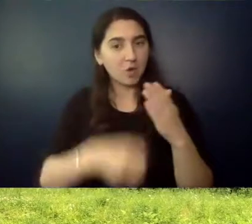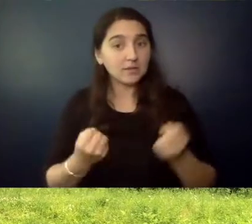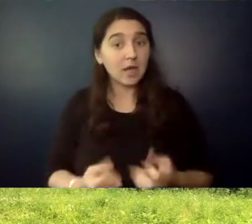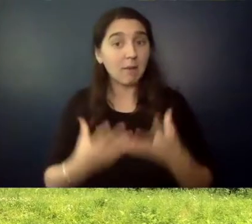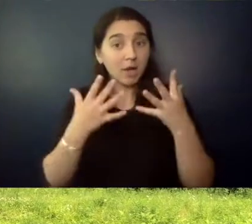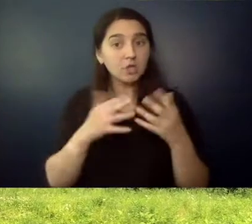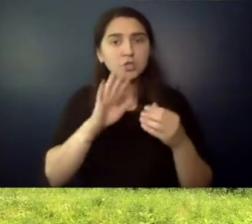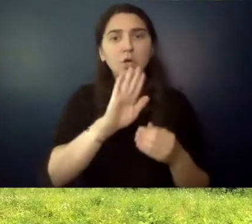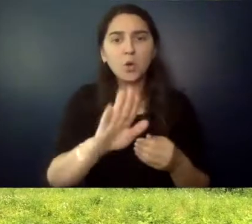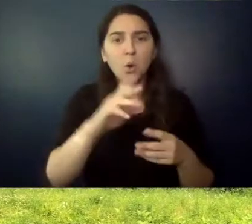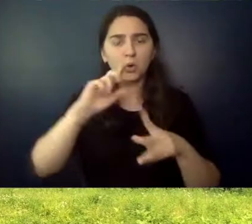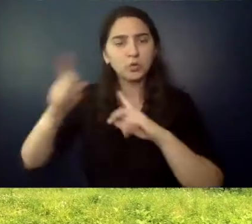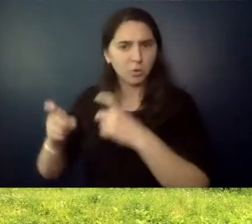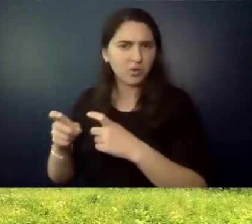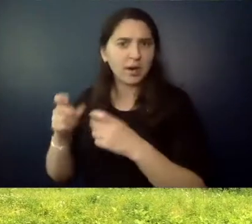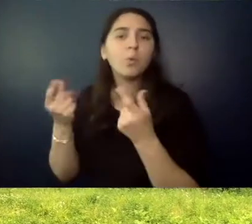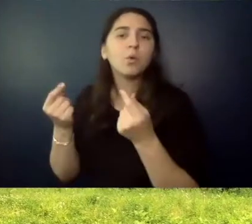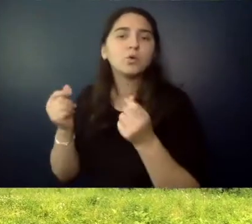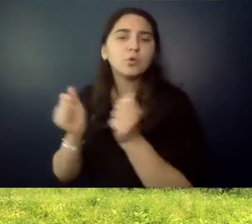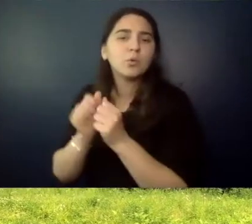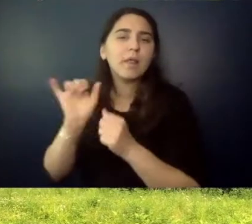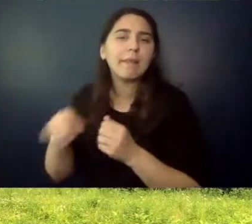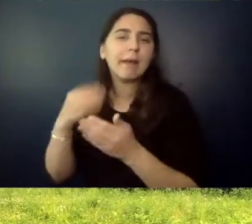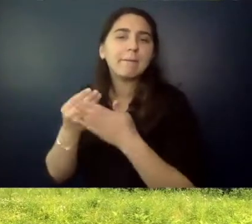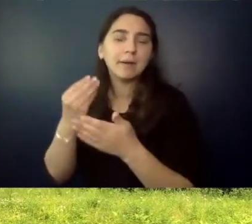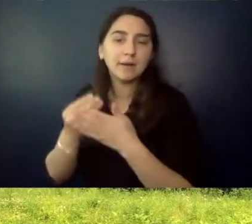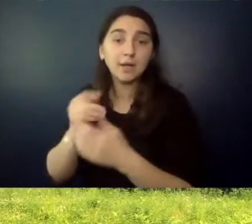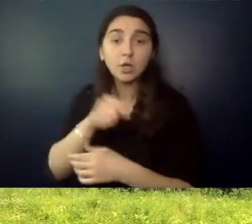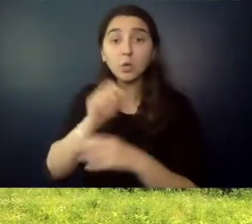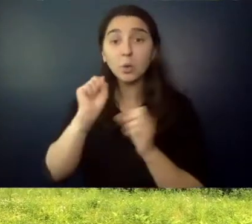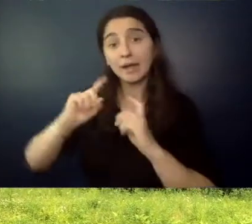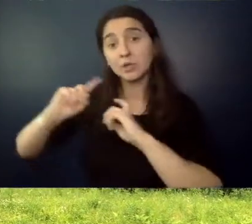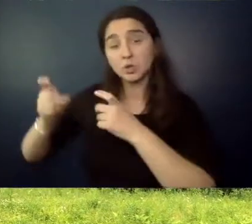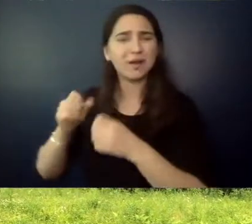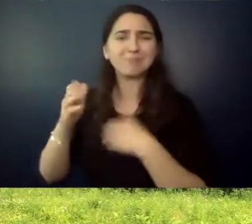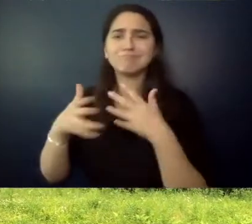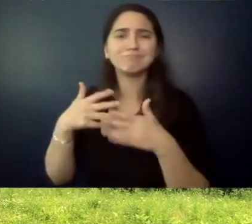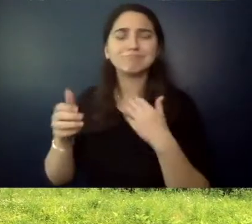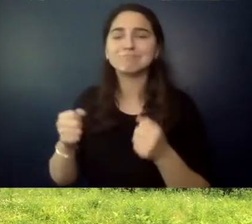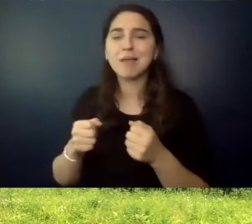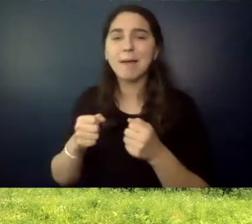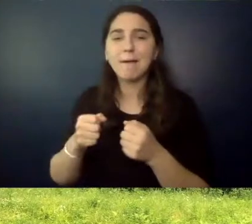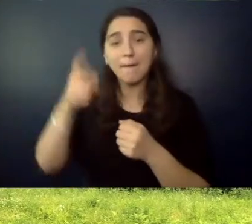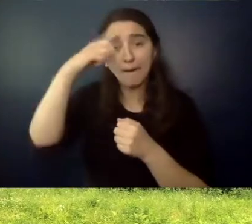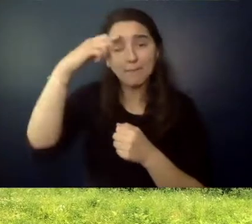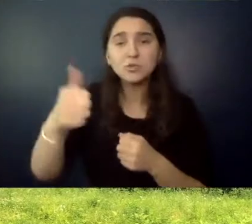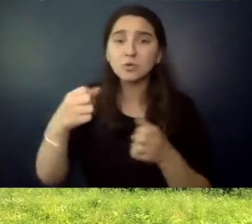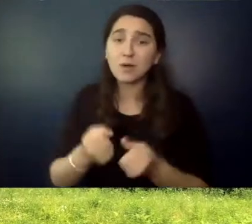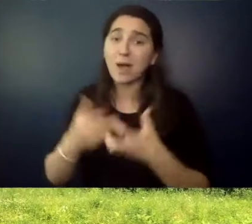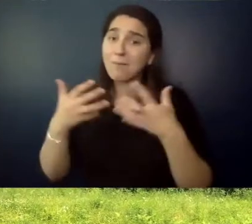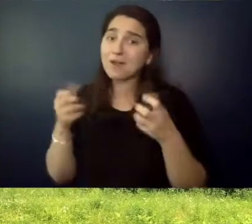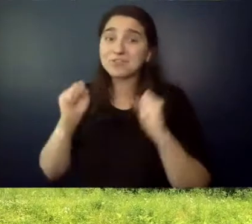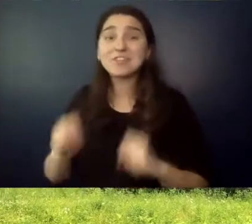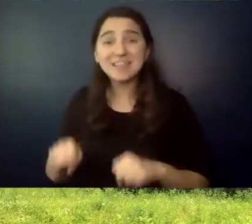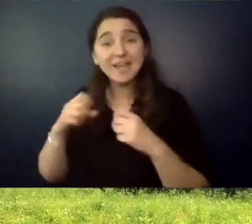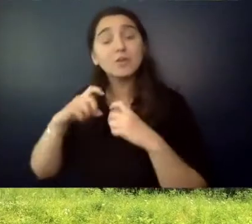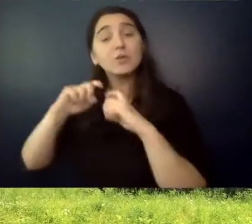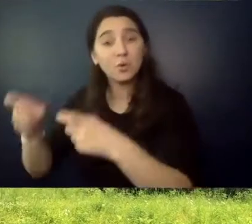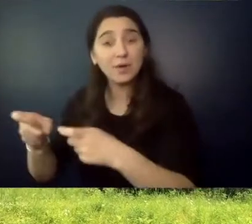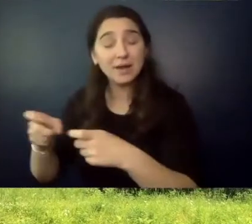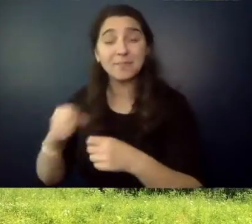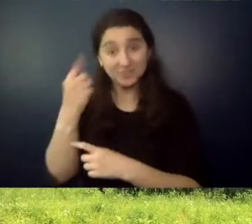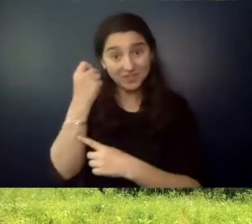what your money will buy. You can donate any amount you would like. Checks should be made out